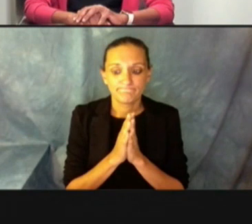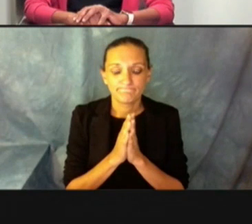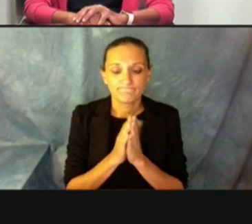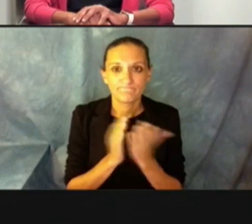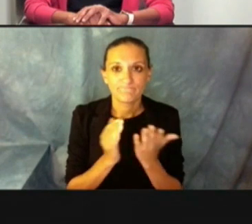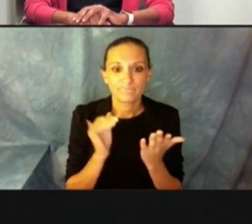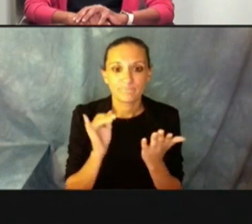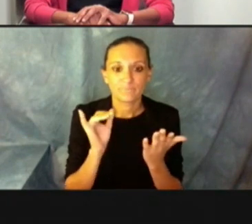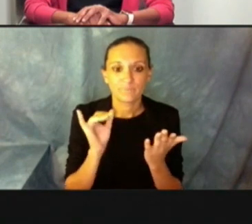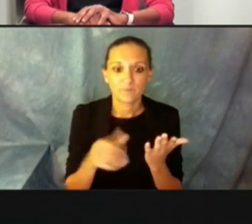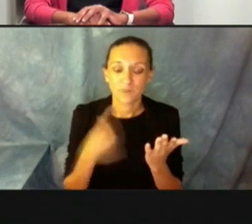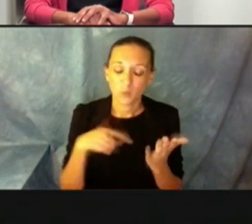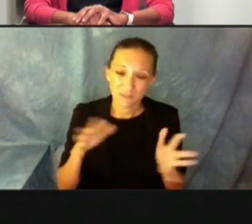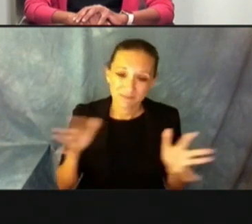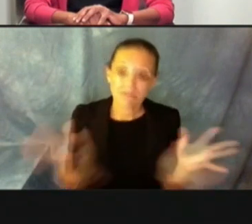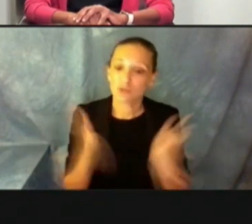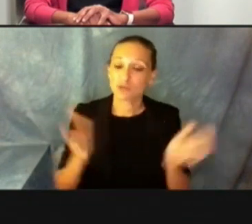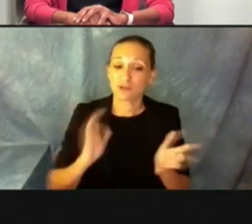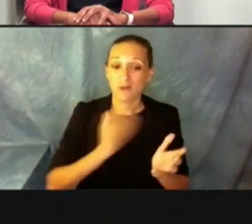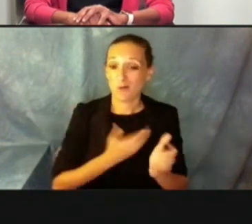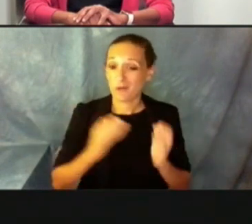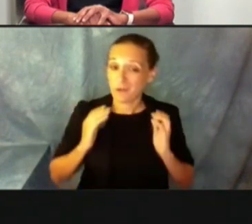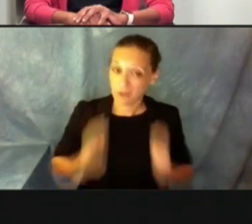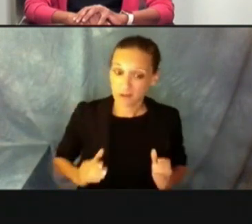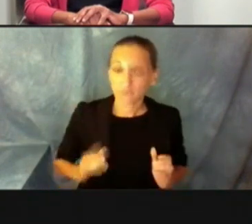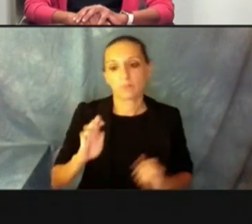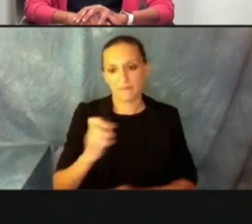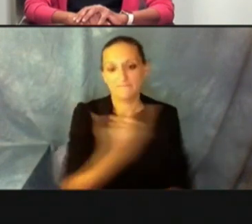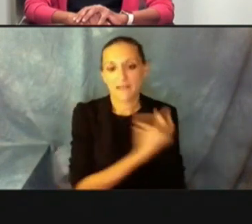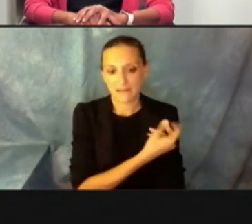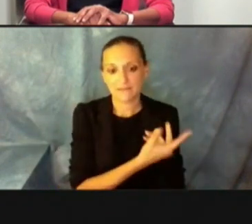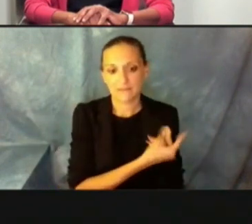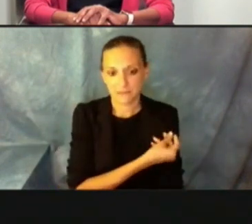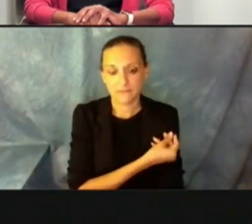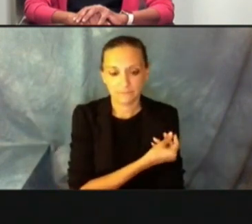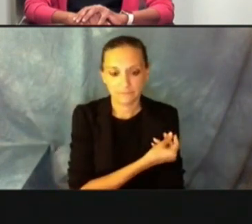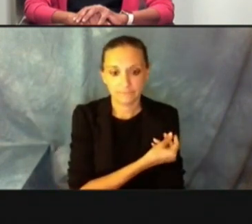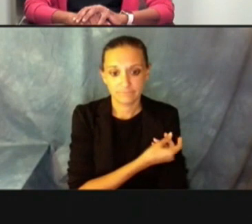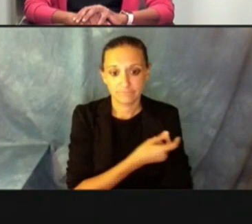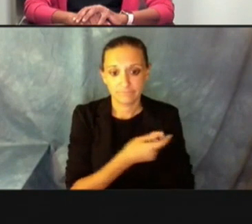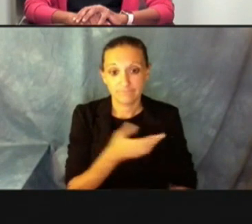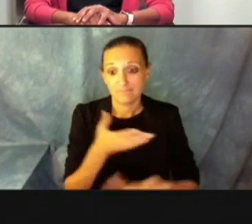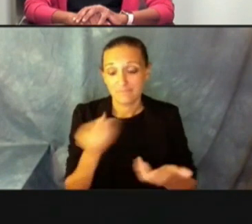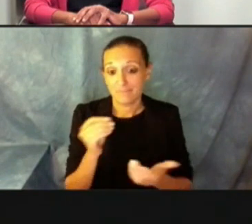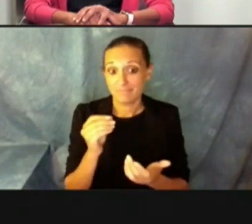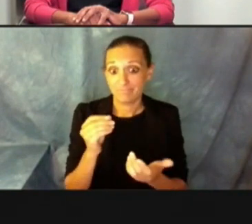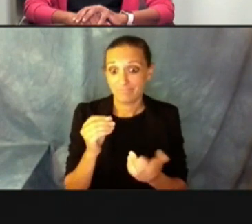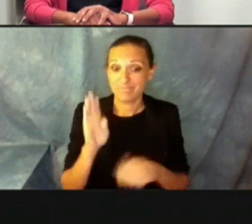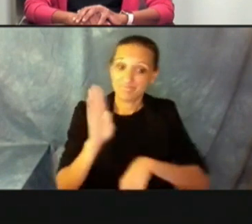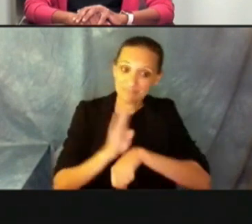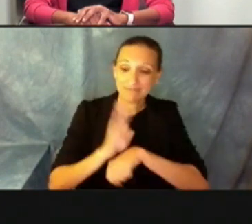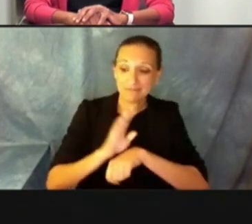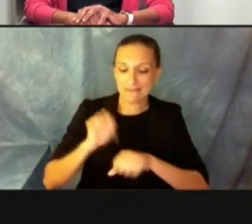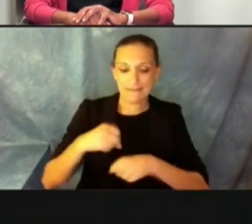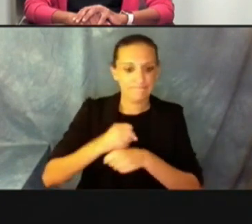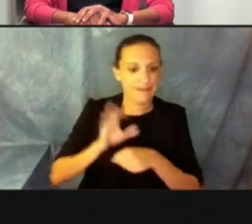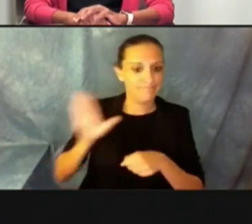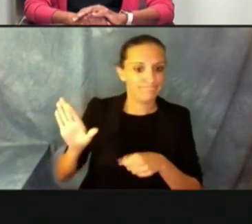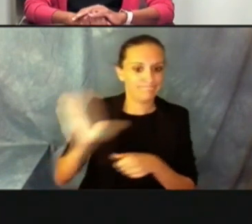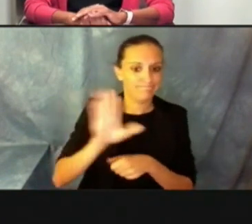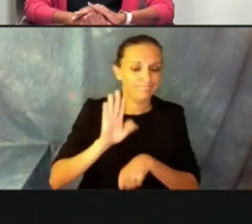urge our patrons and customers to be vaccinated, and businesses can make a personal